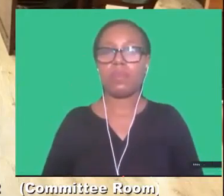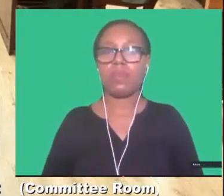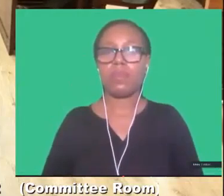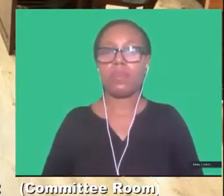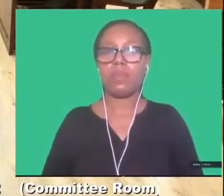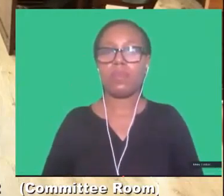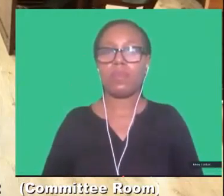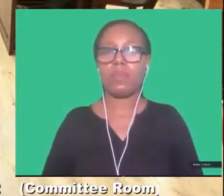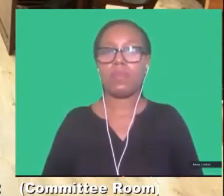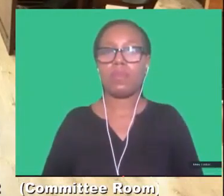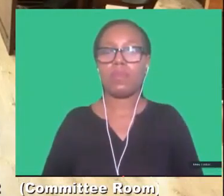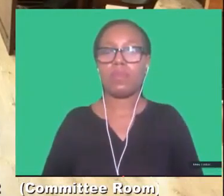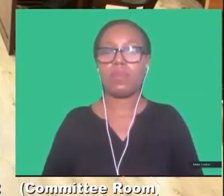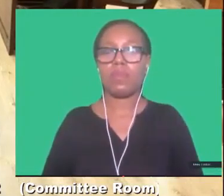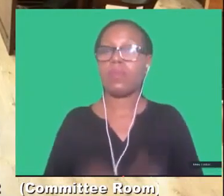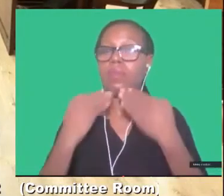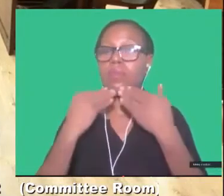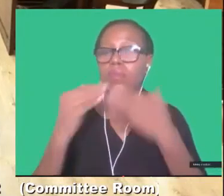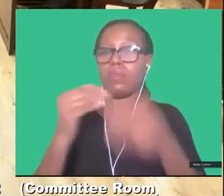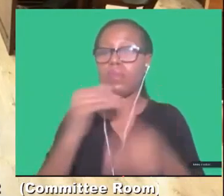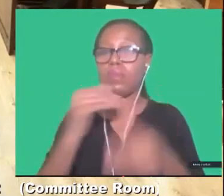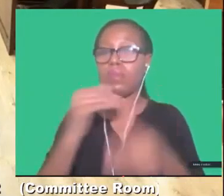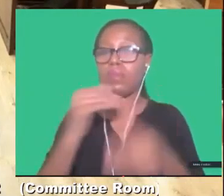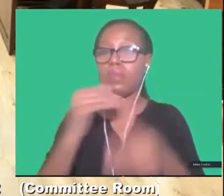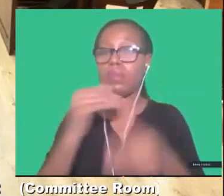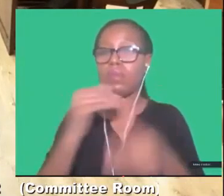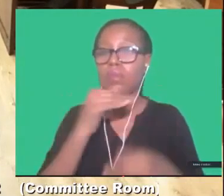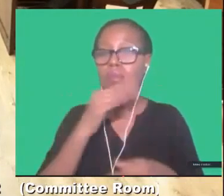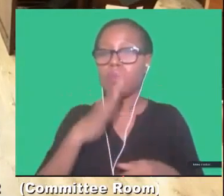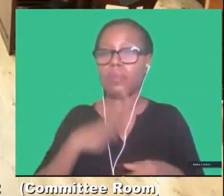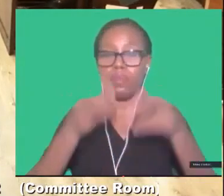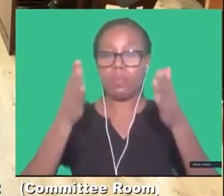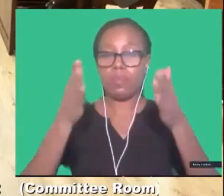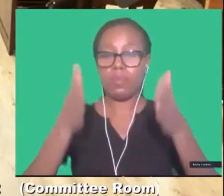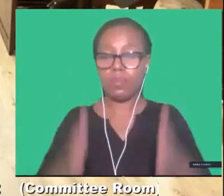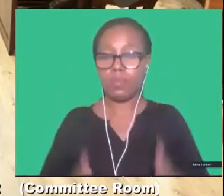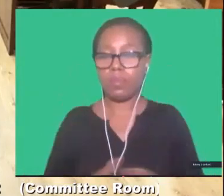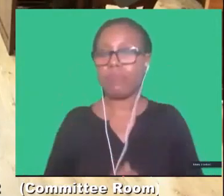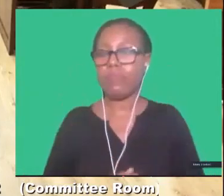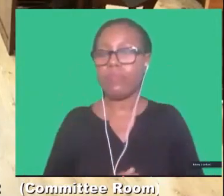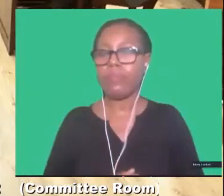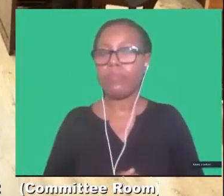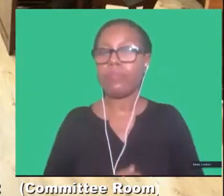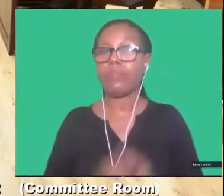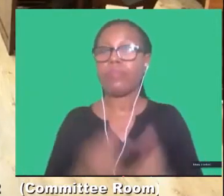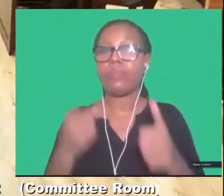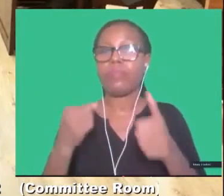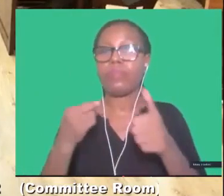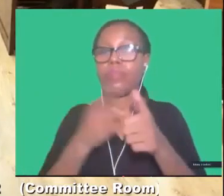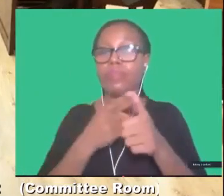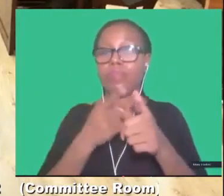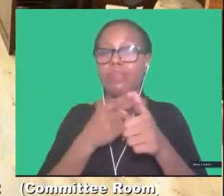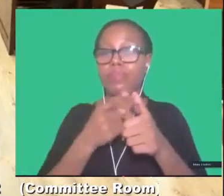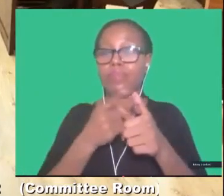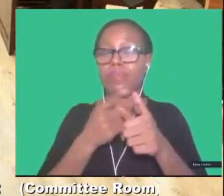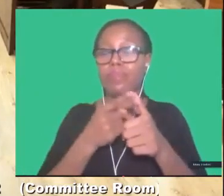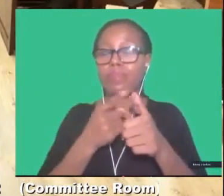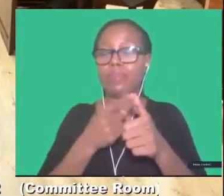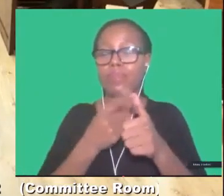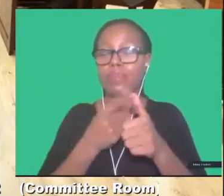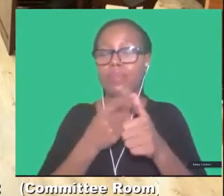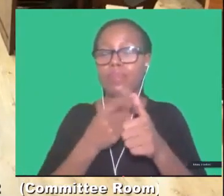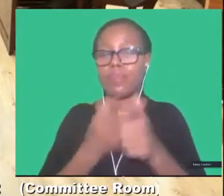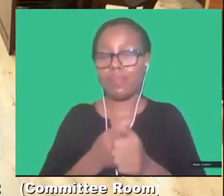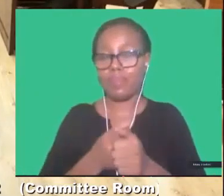Madam Chair. Uh, First, wish to congratulate our